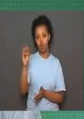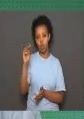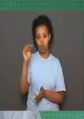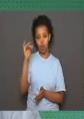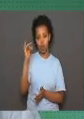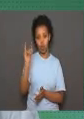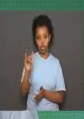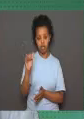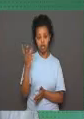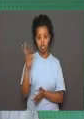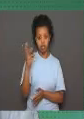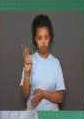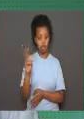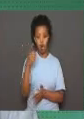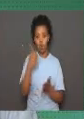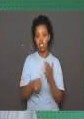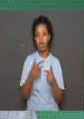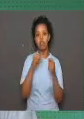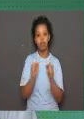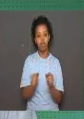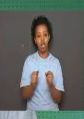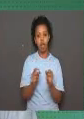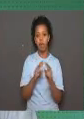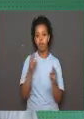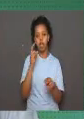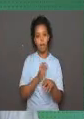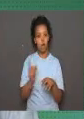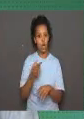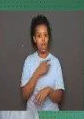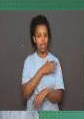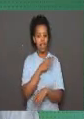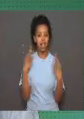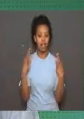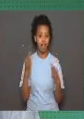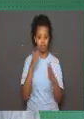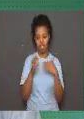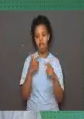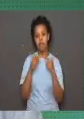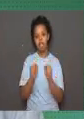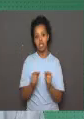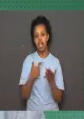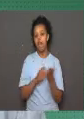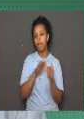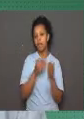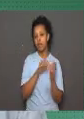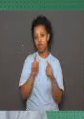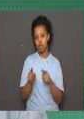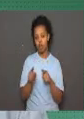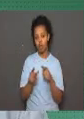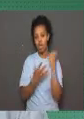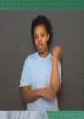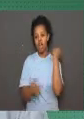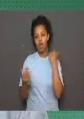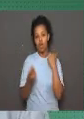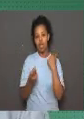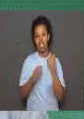can result in a range of medical issues. These include poor fetal